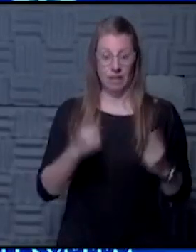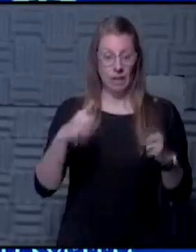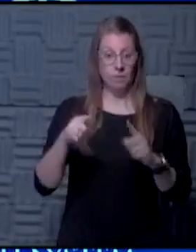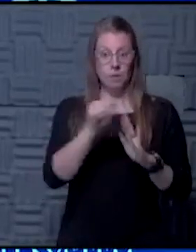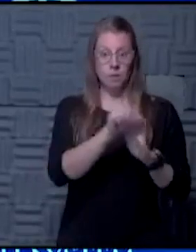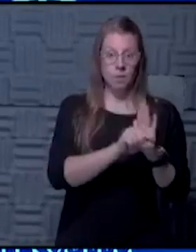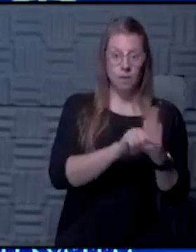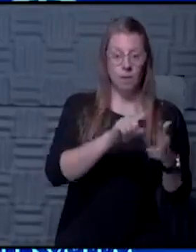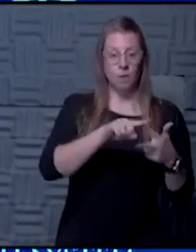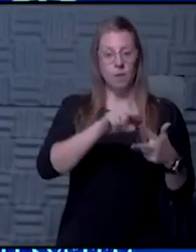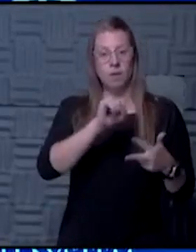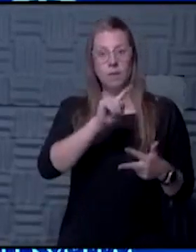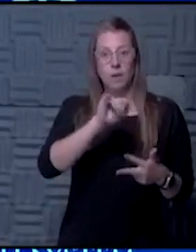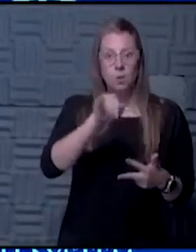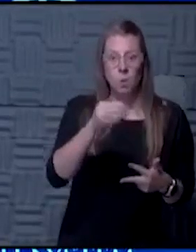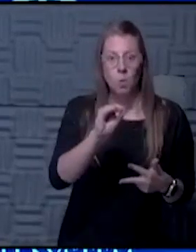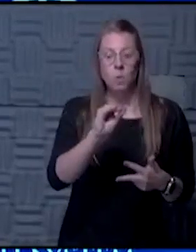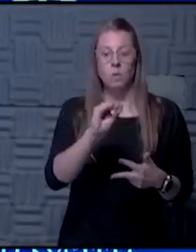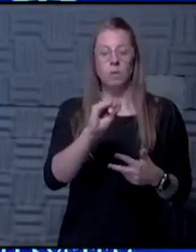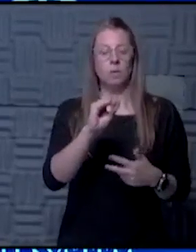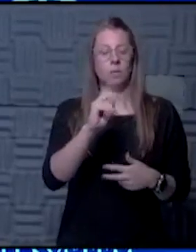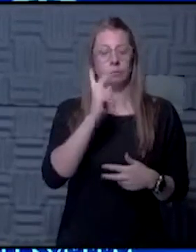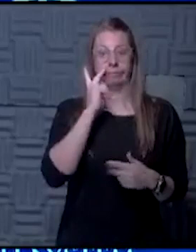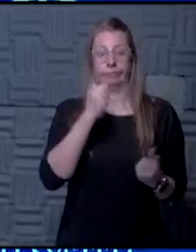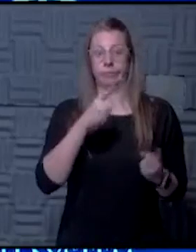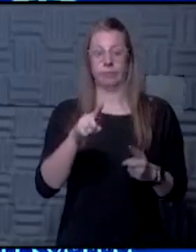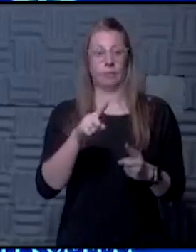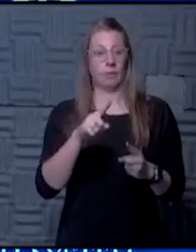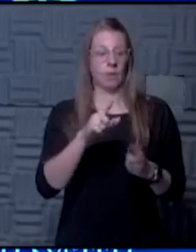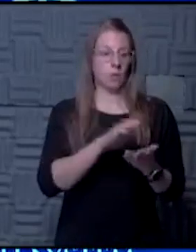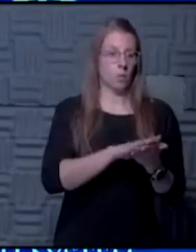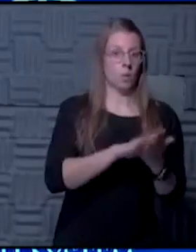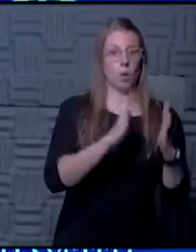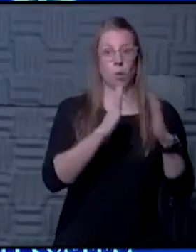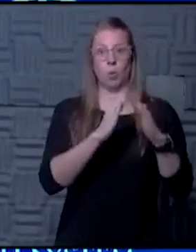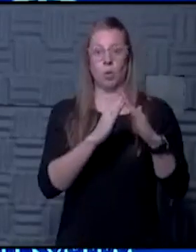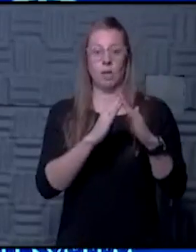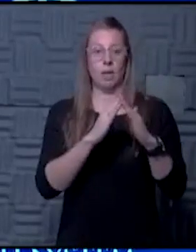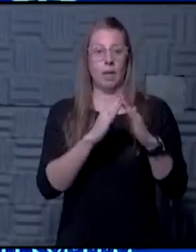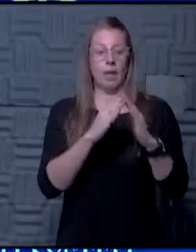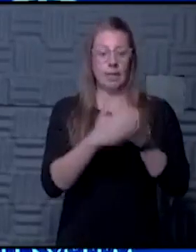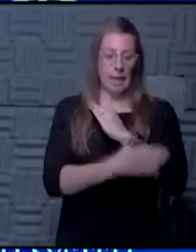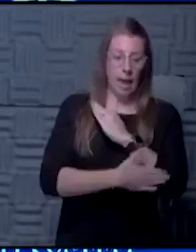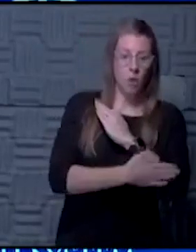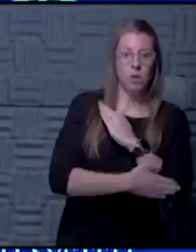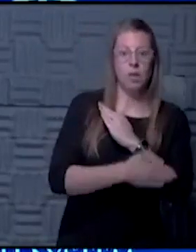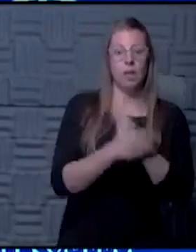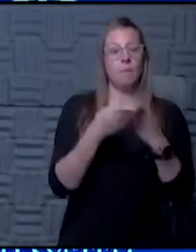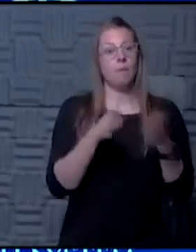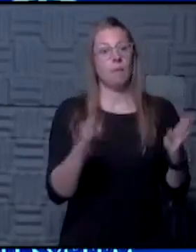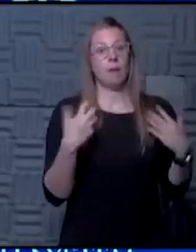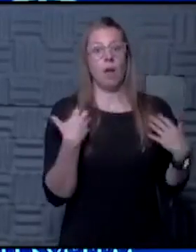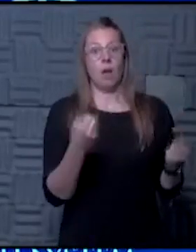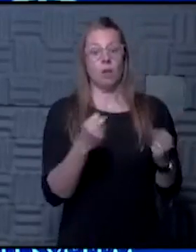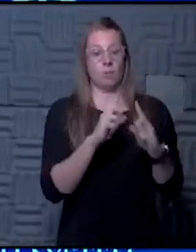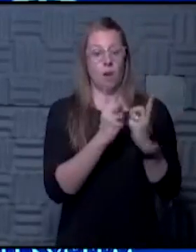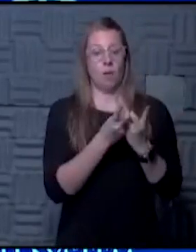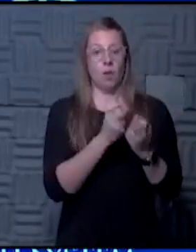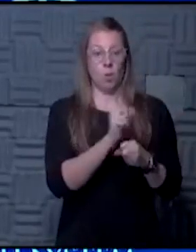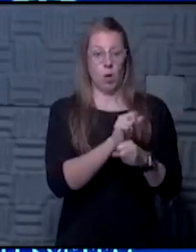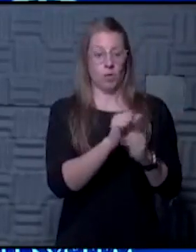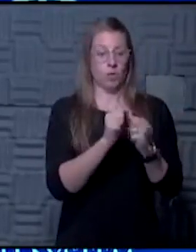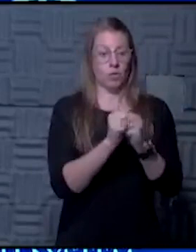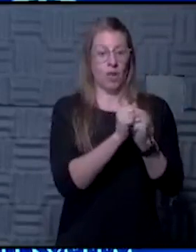Springfield and St. Joe, and you see what happens when a school and a community and a county and a public health department work together,